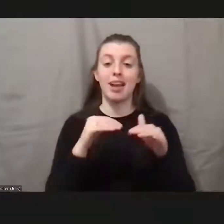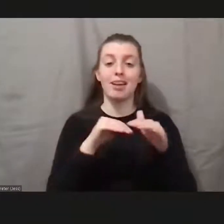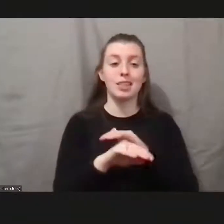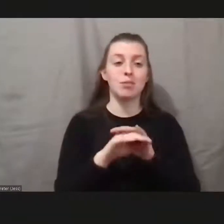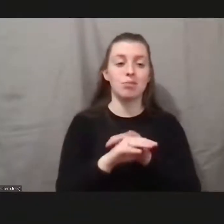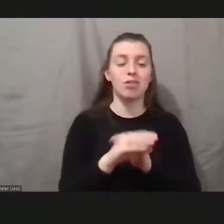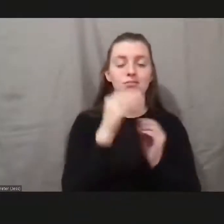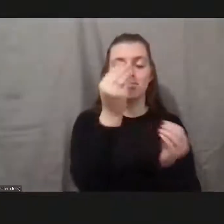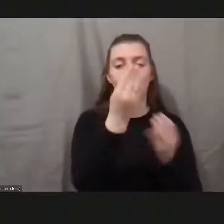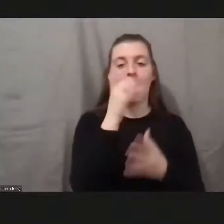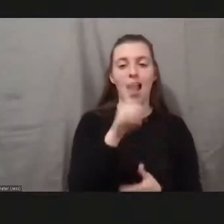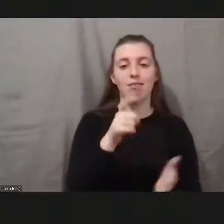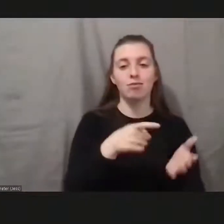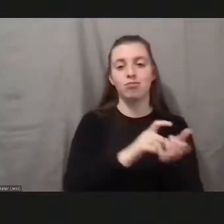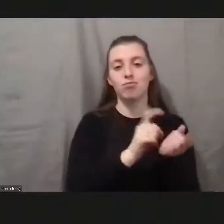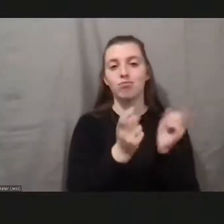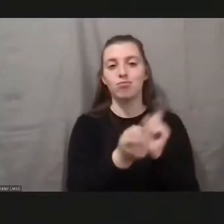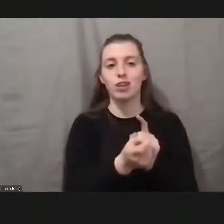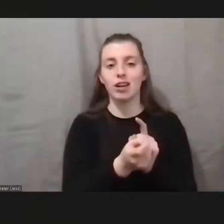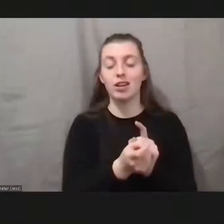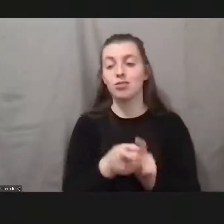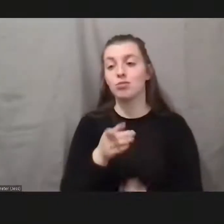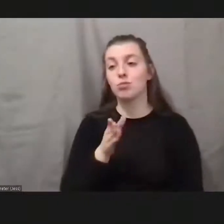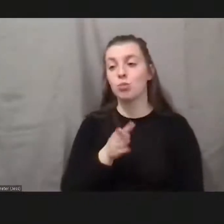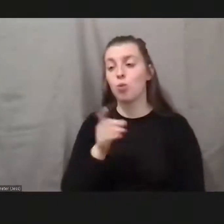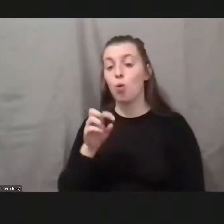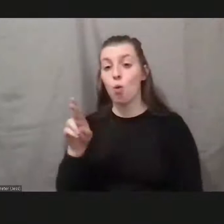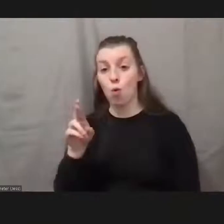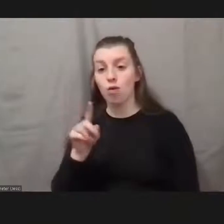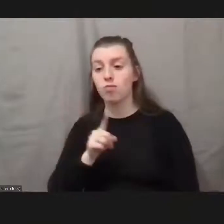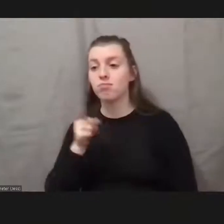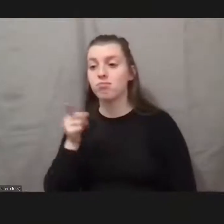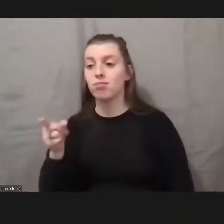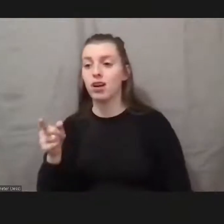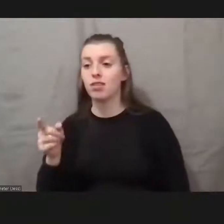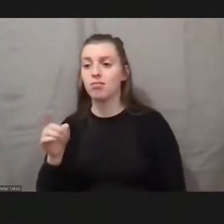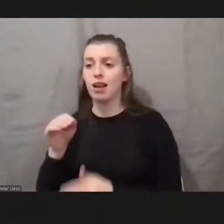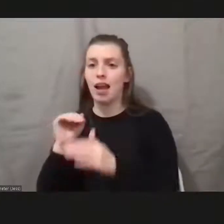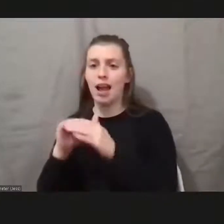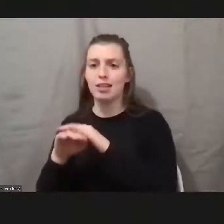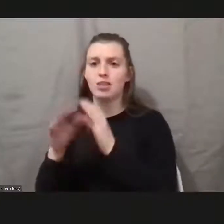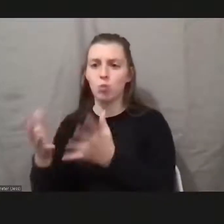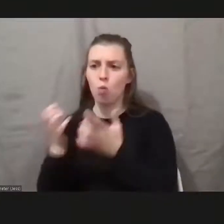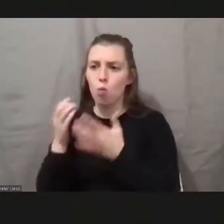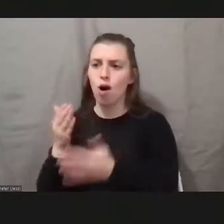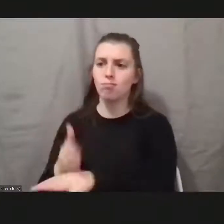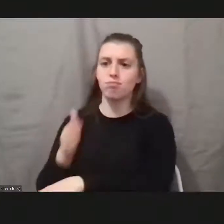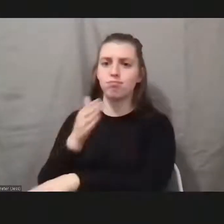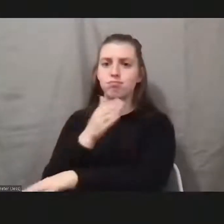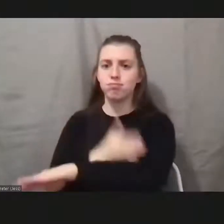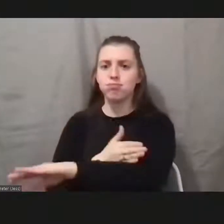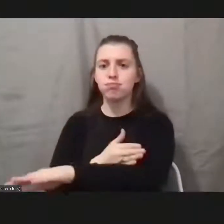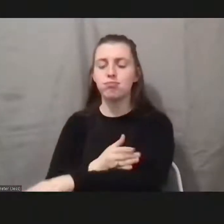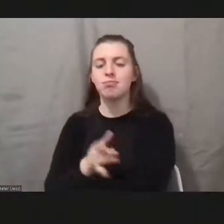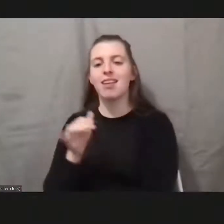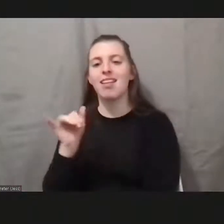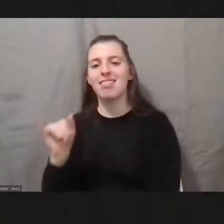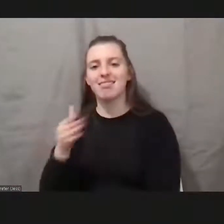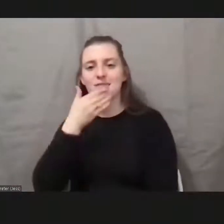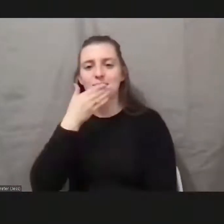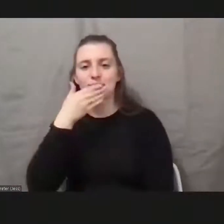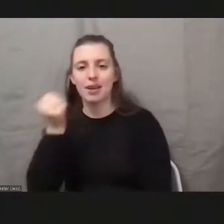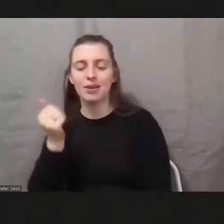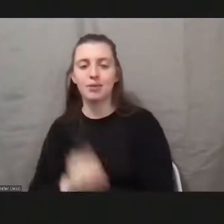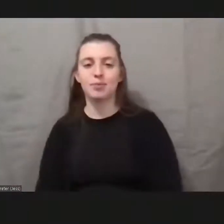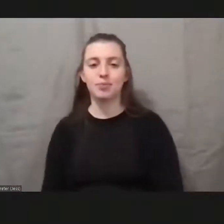thing to do for everybody, I think we're going to be in a really great space. And we are well on our way to